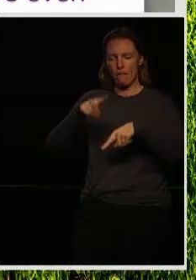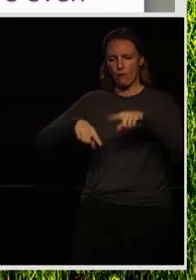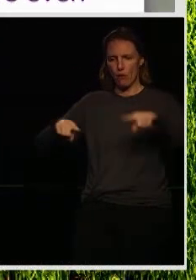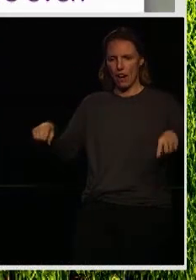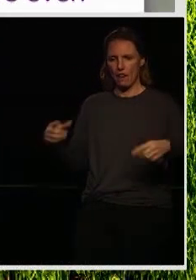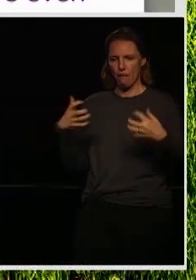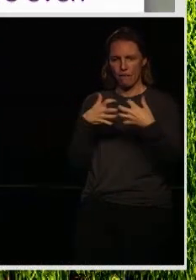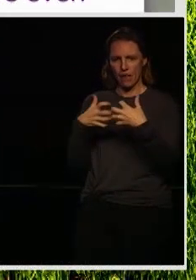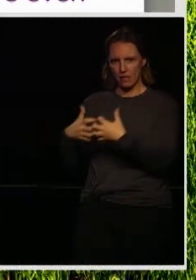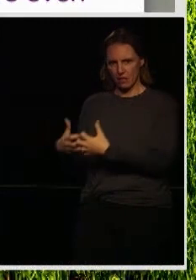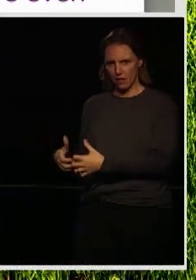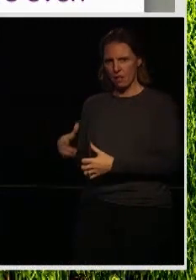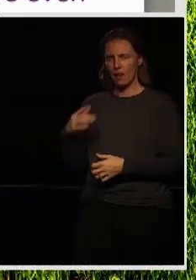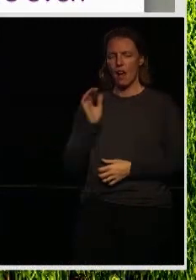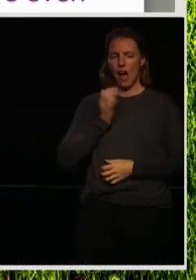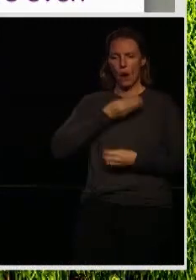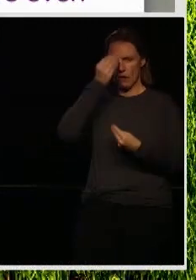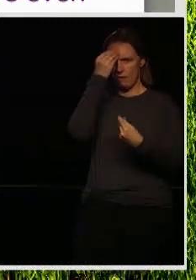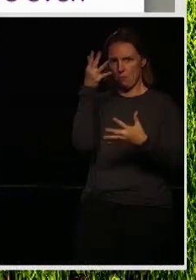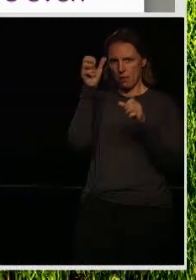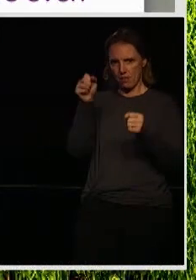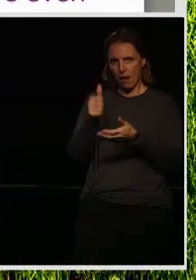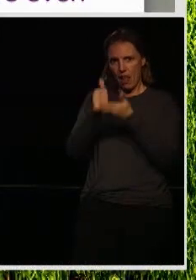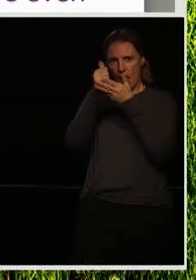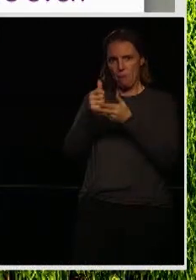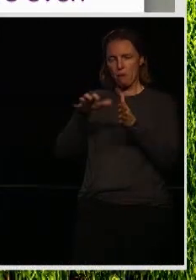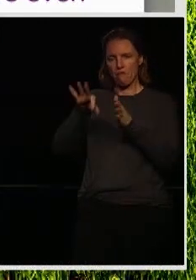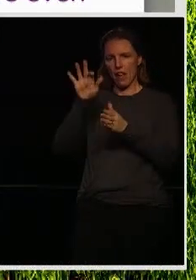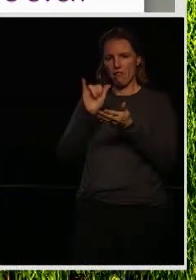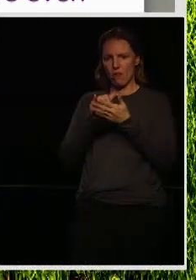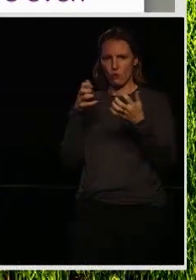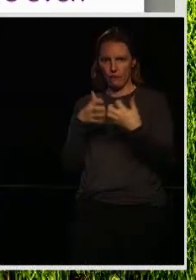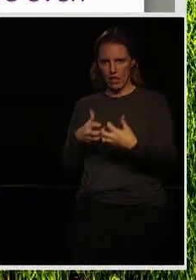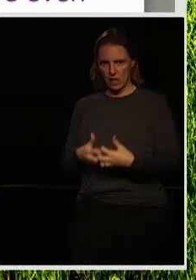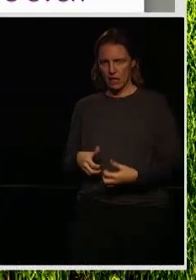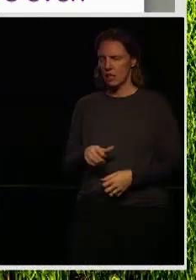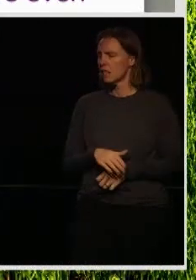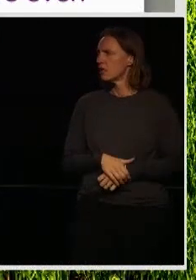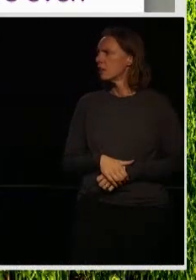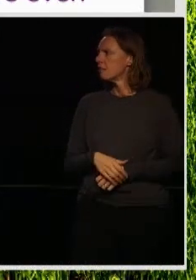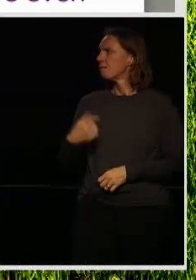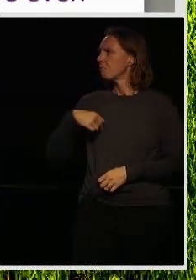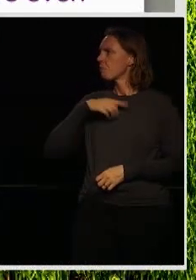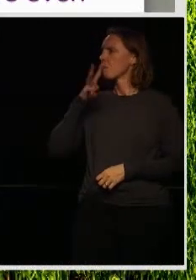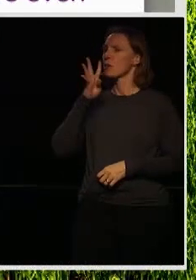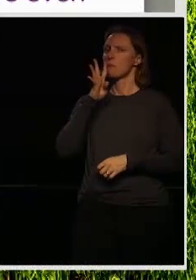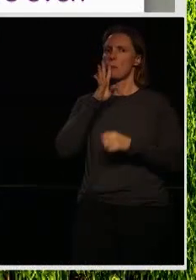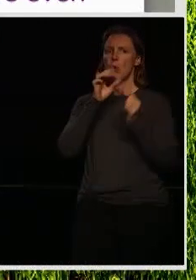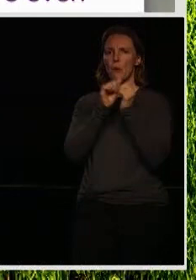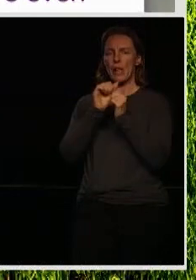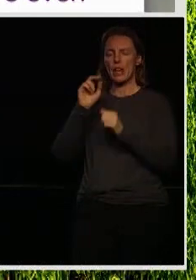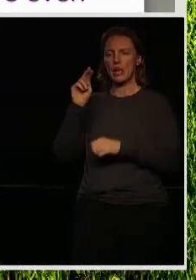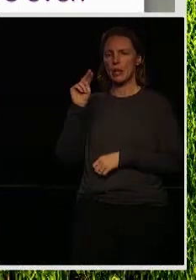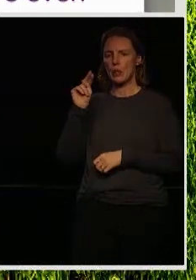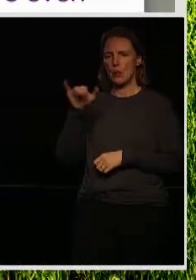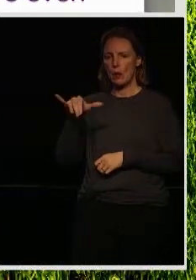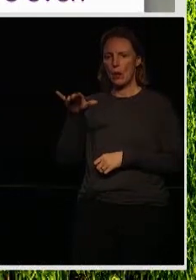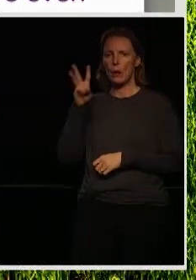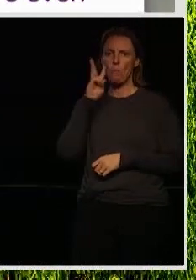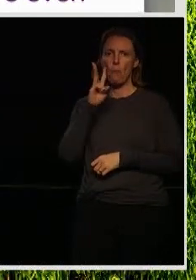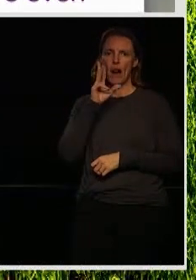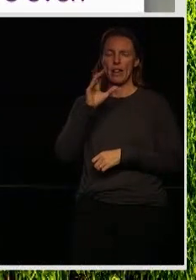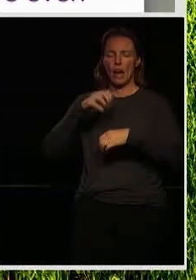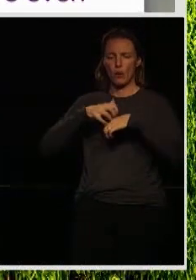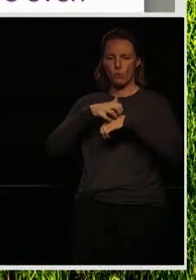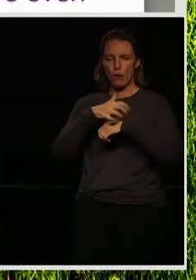varietal fits. Our information can help them find those fits. We spoke with the New York Wine and Grape